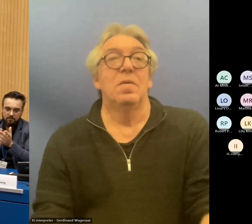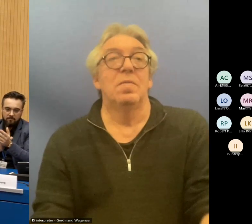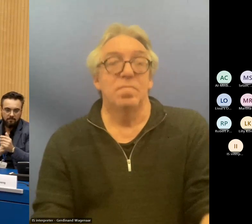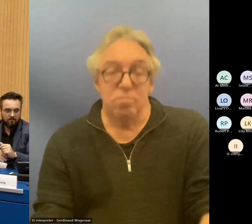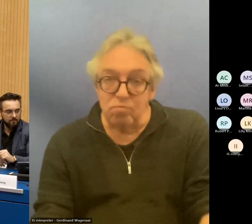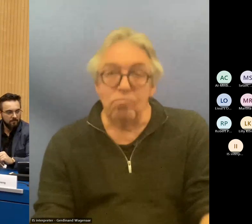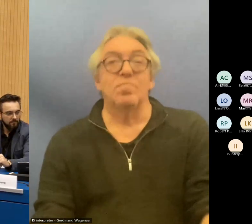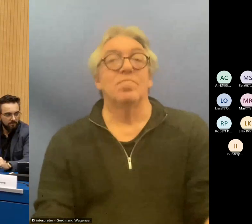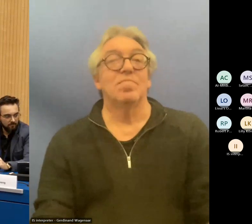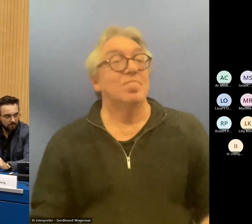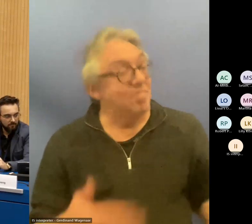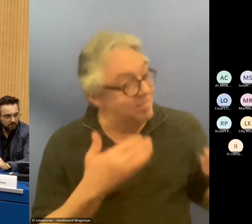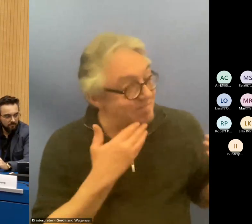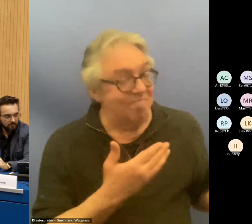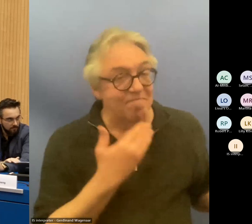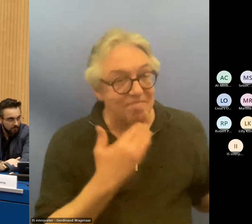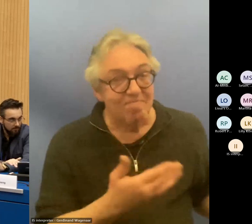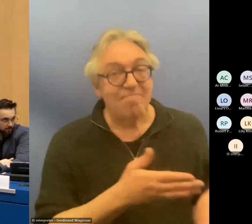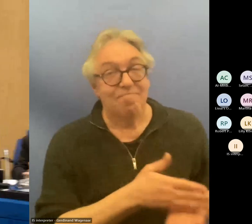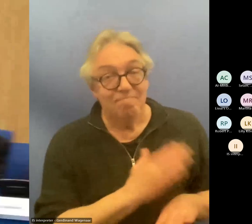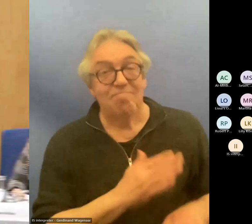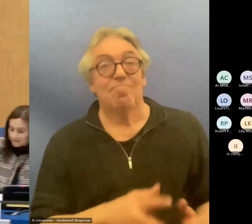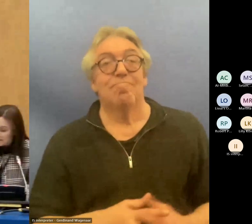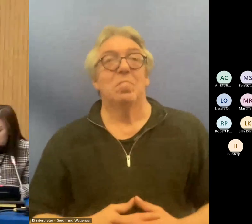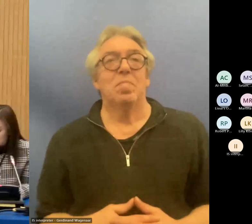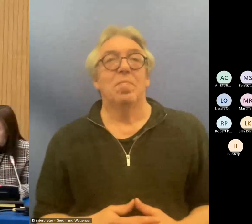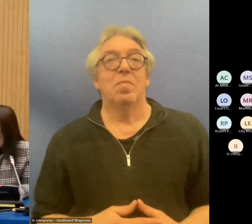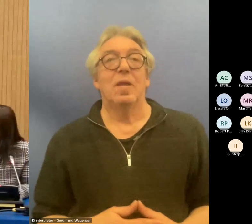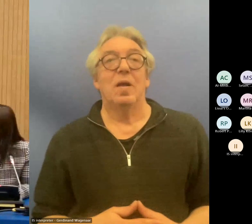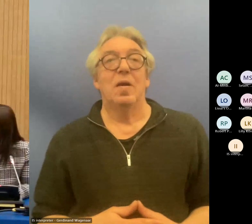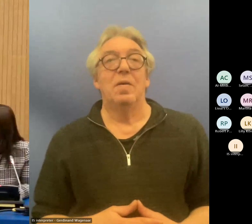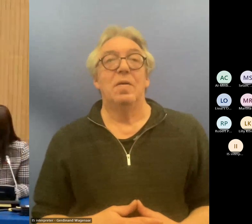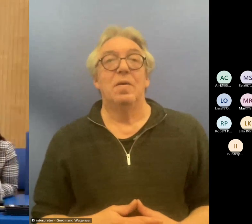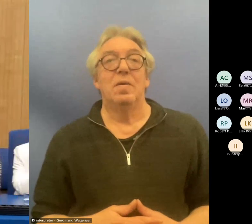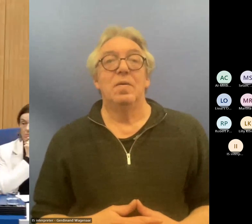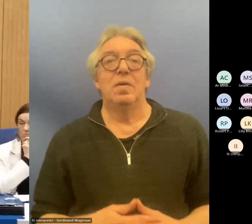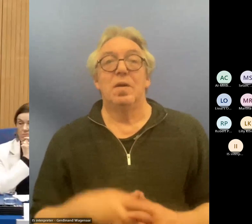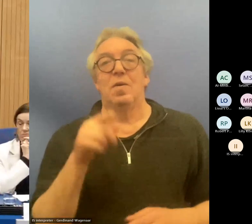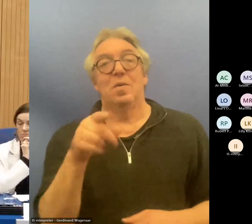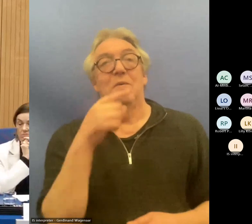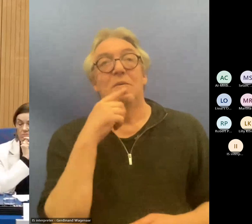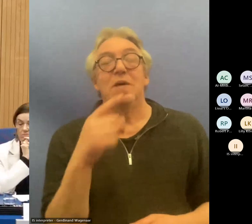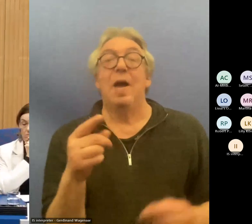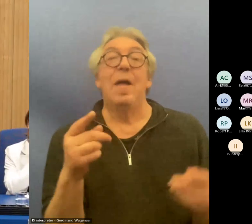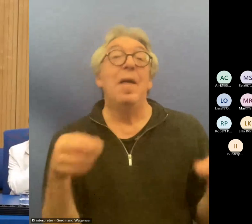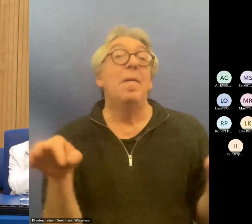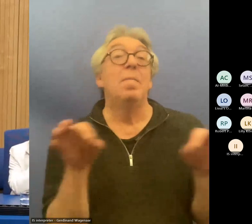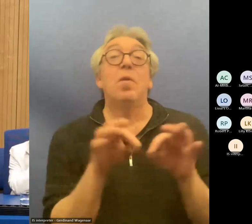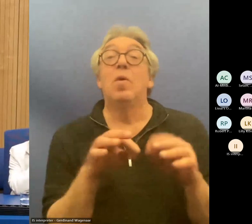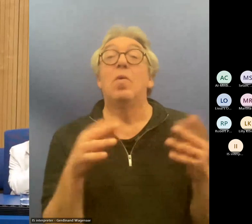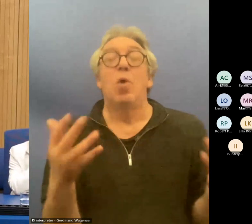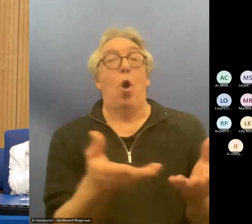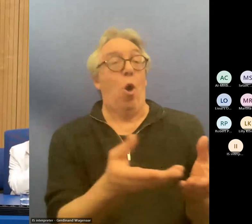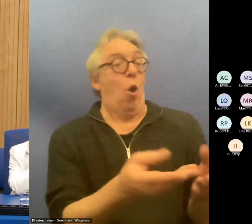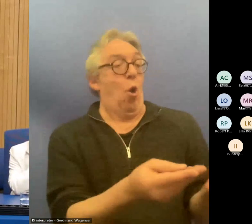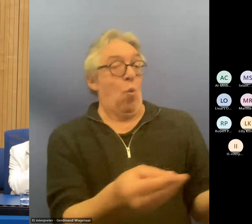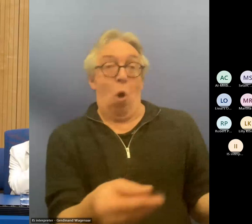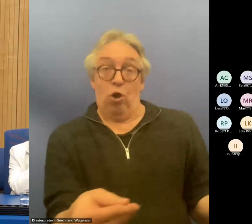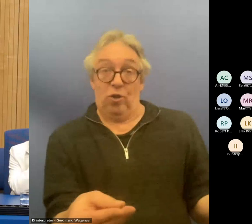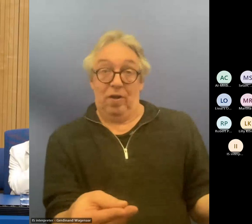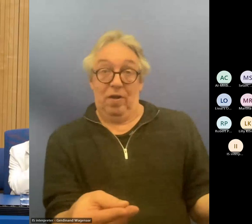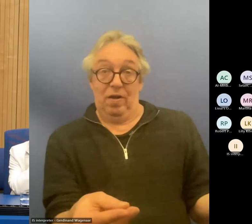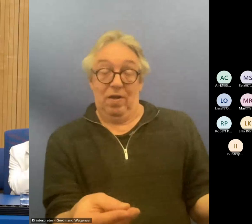Thank you. Thank you, Thani. The most important thing is, as you mentioned, quality and advocacy to help people with disability.